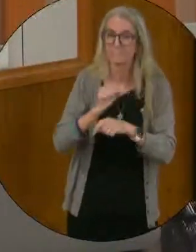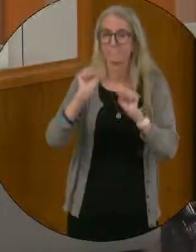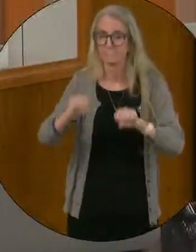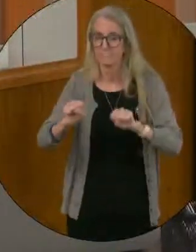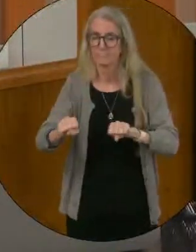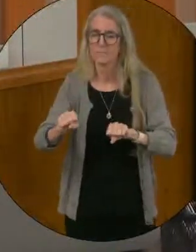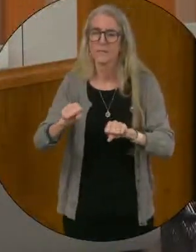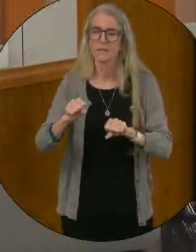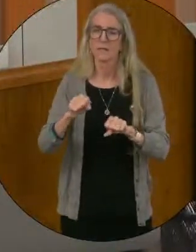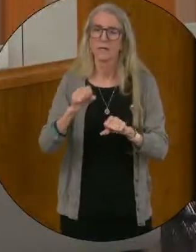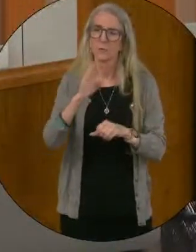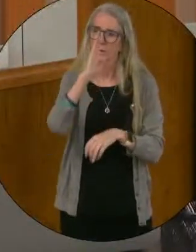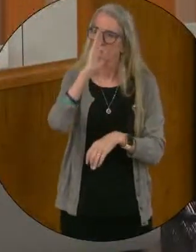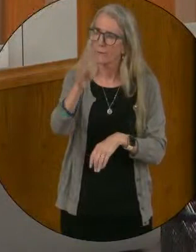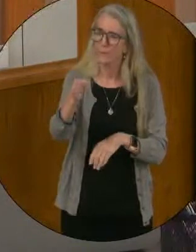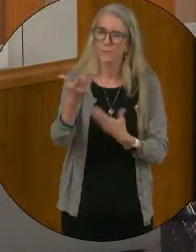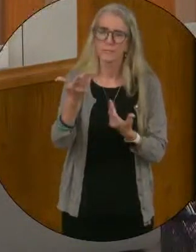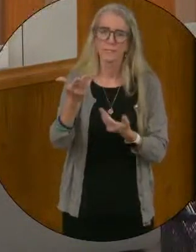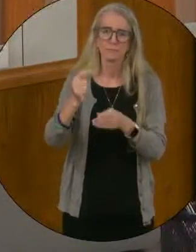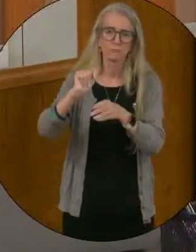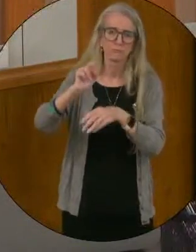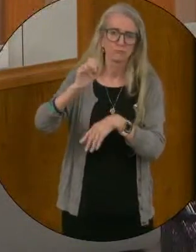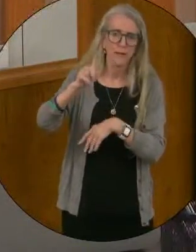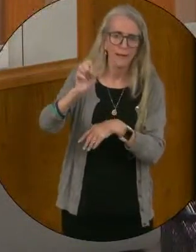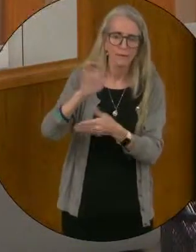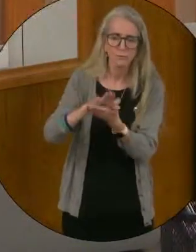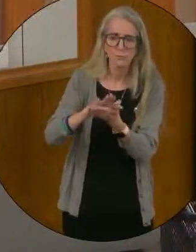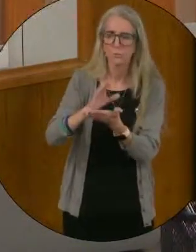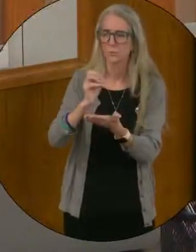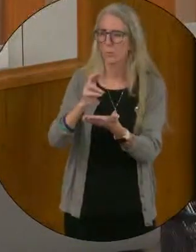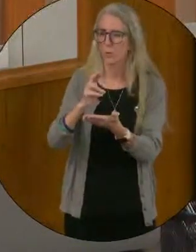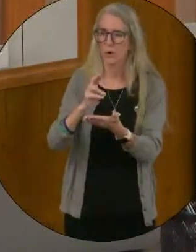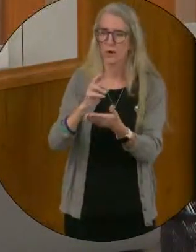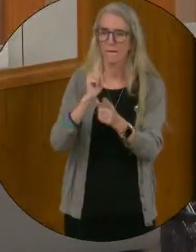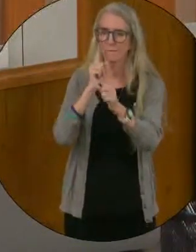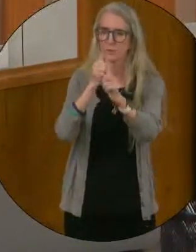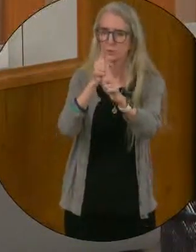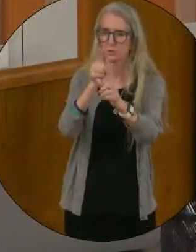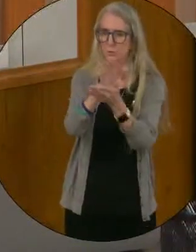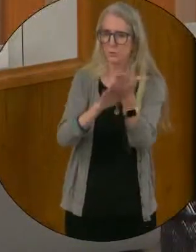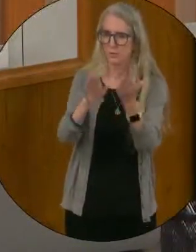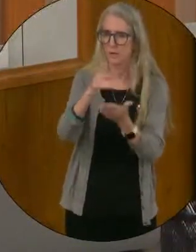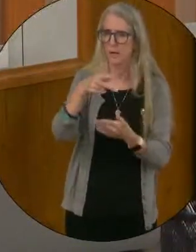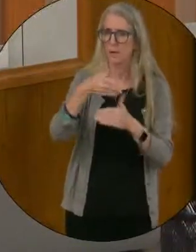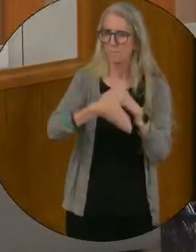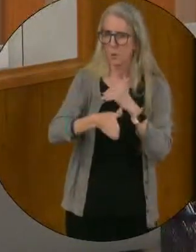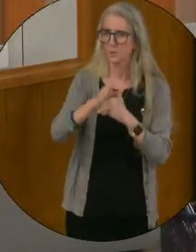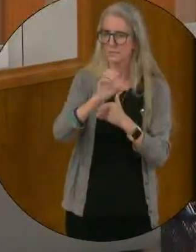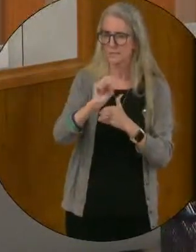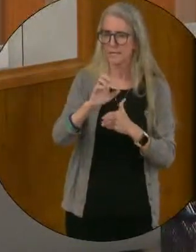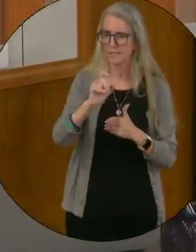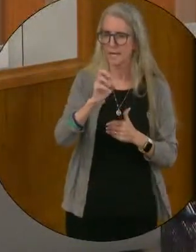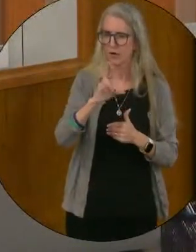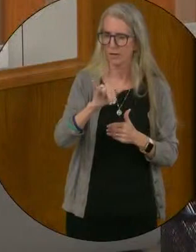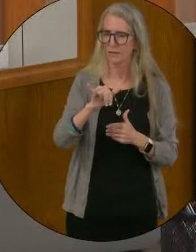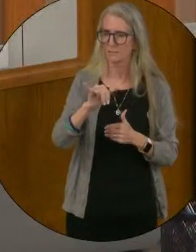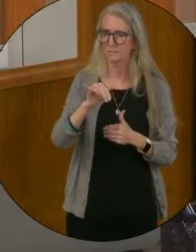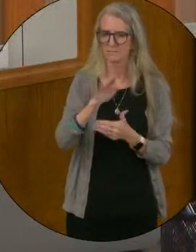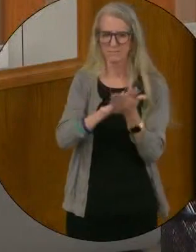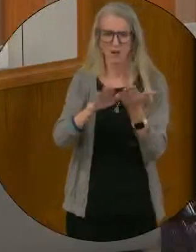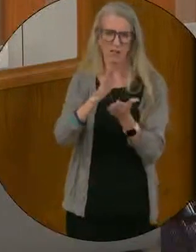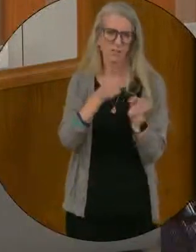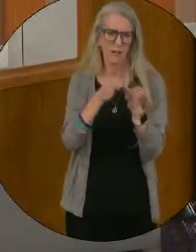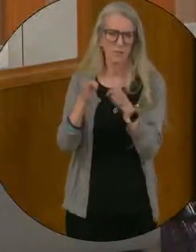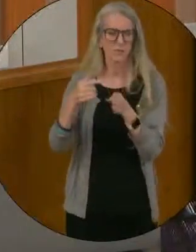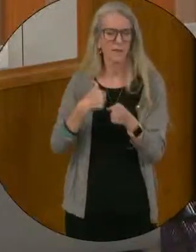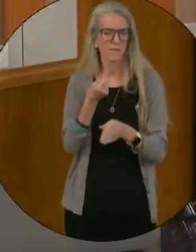want to go into trade schools, who want to pursue a post-secondary path, a college path. And I have a